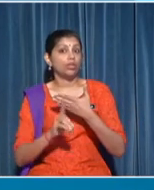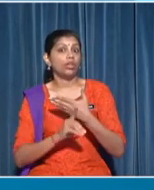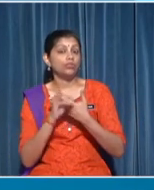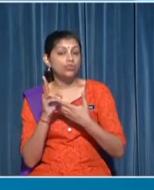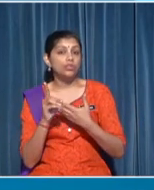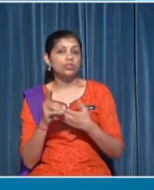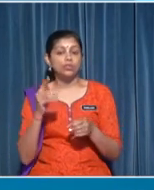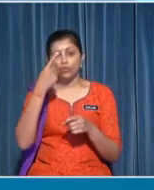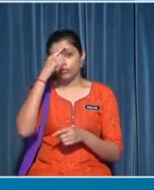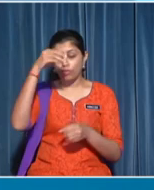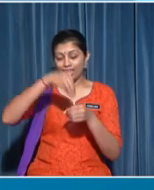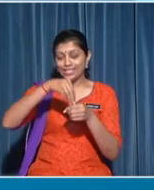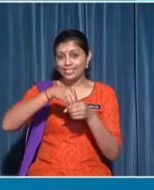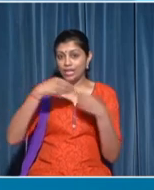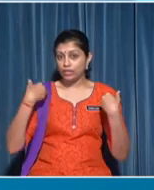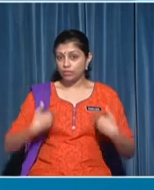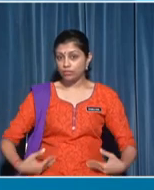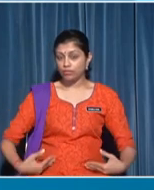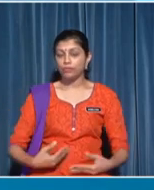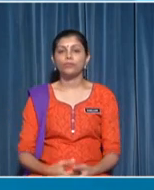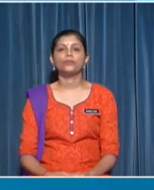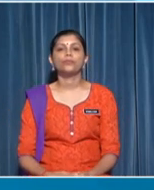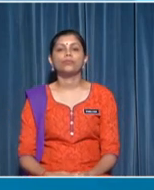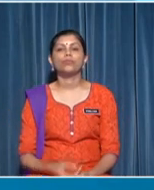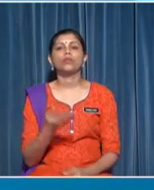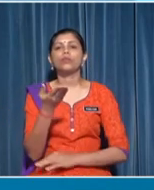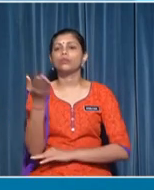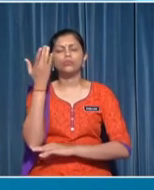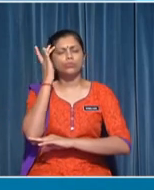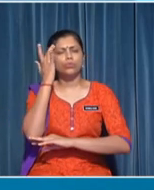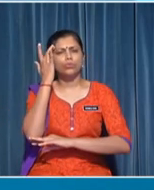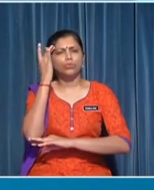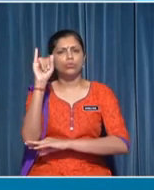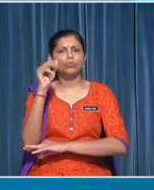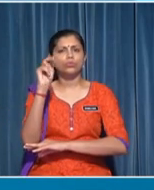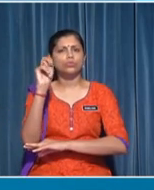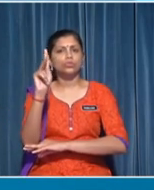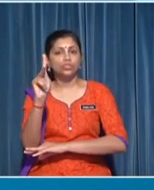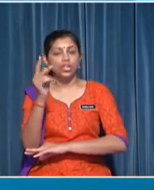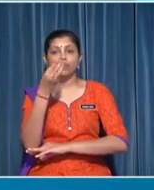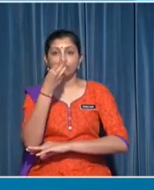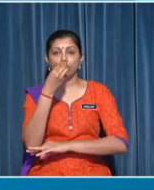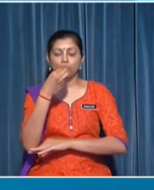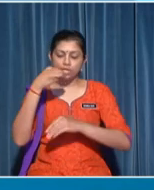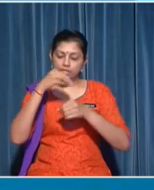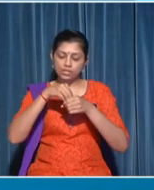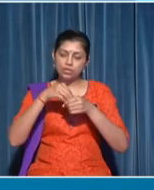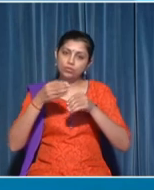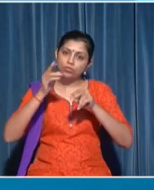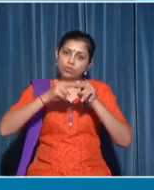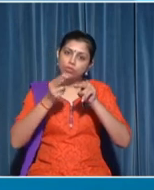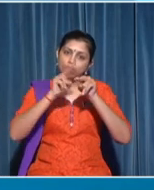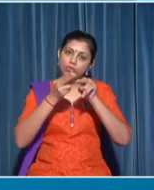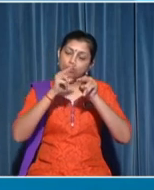junk. You might not realize if junk pieces accumulate in your body for years